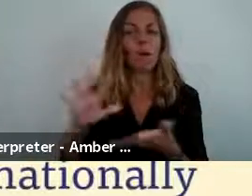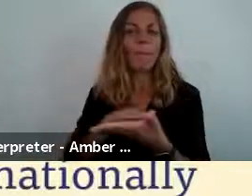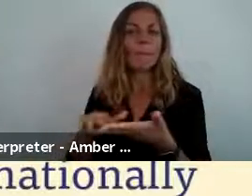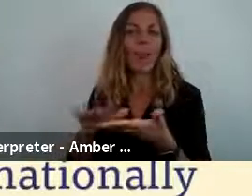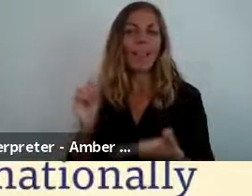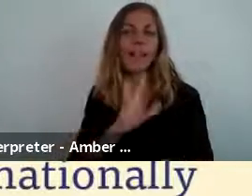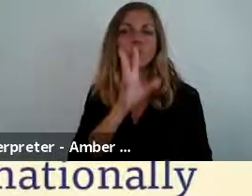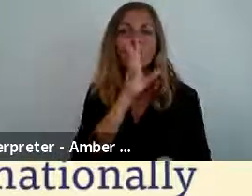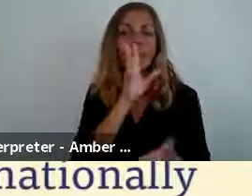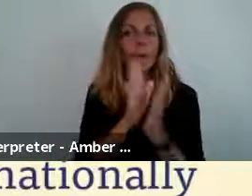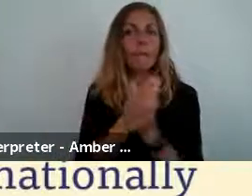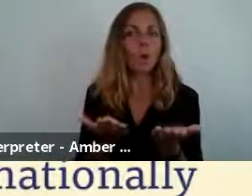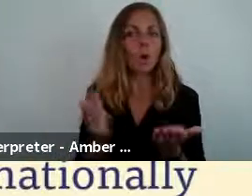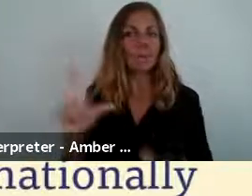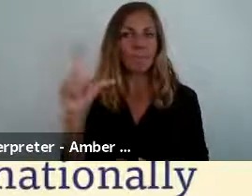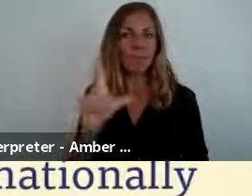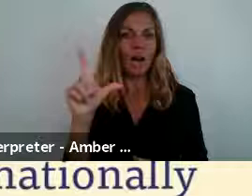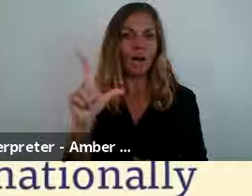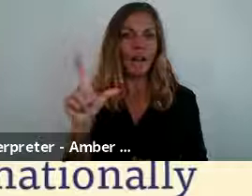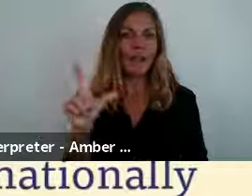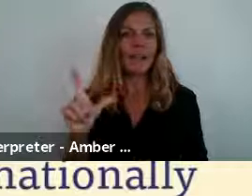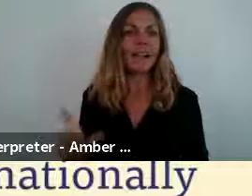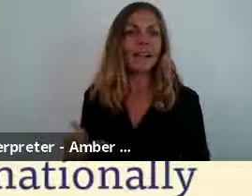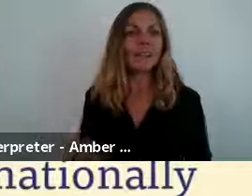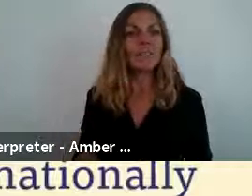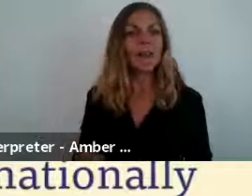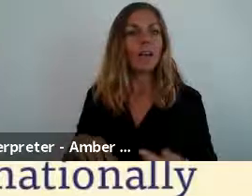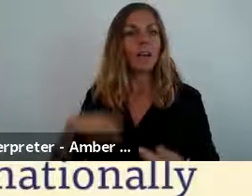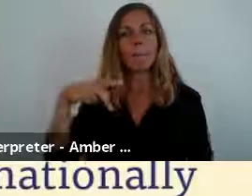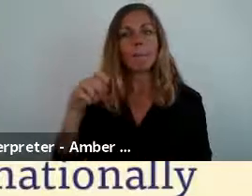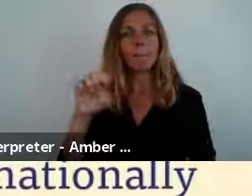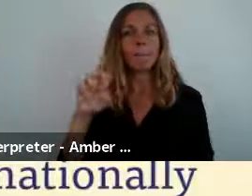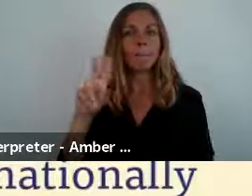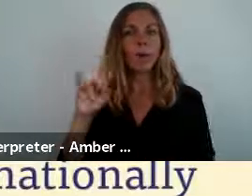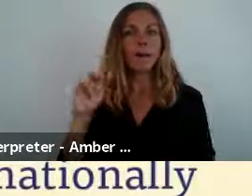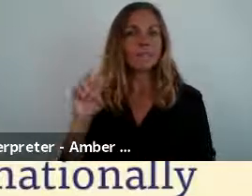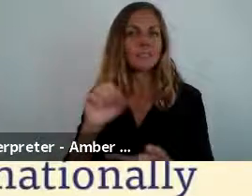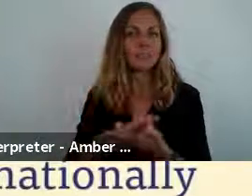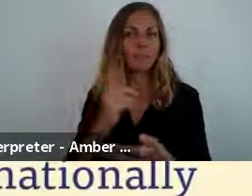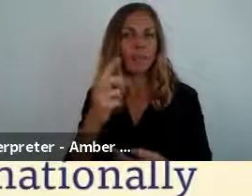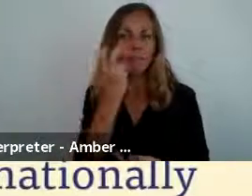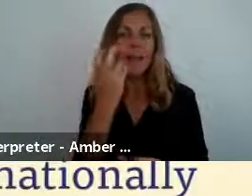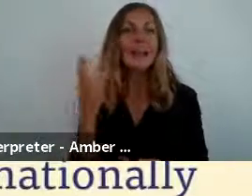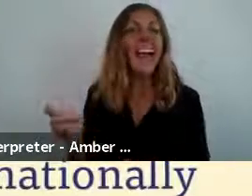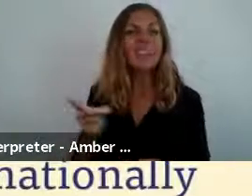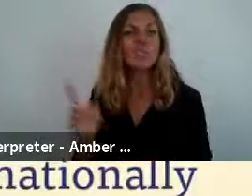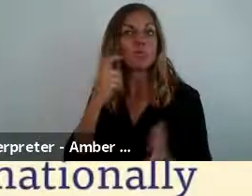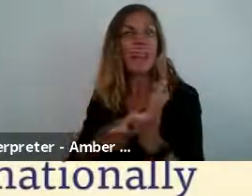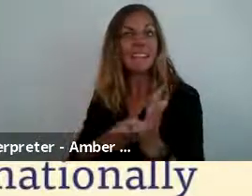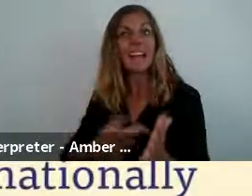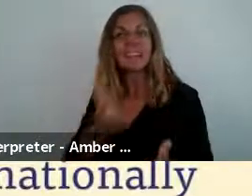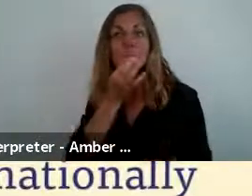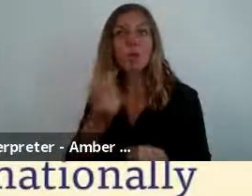Talking Book Library at the Perkins School for the Blind, and is a recognized expert on library services and